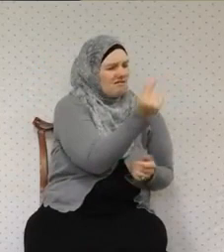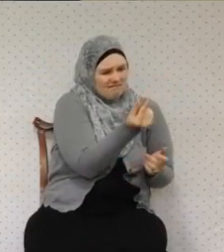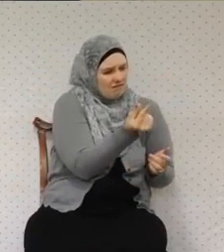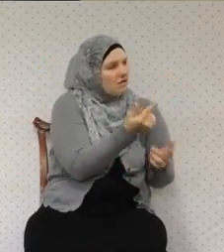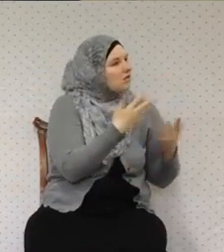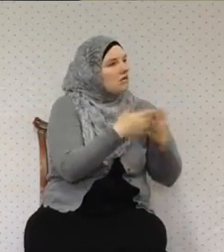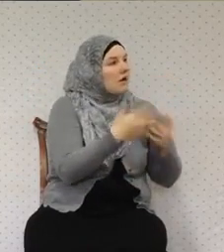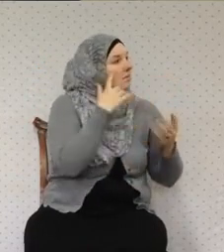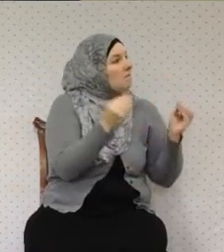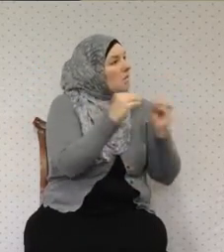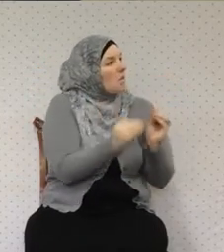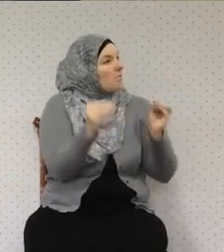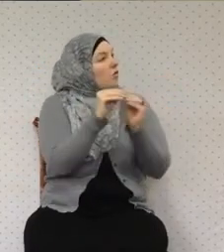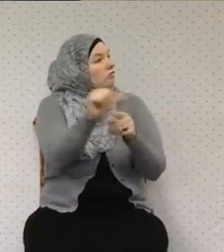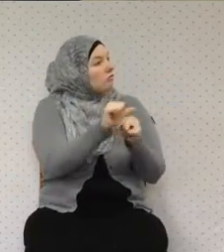Because the more you practice,